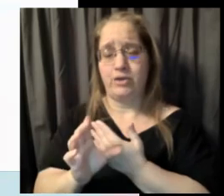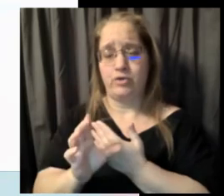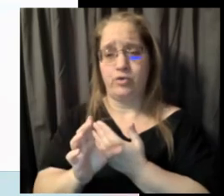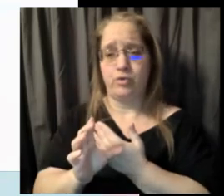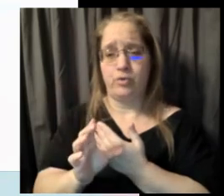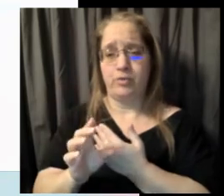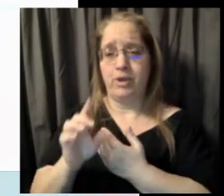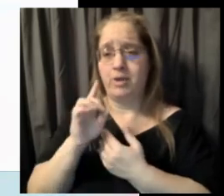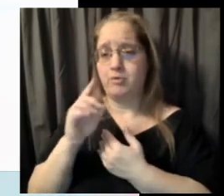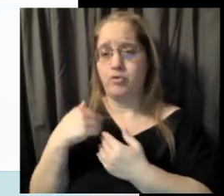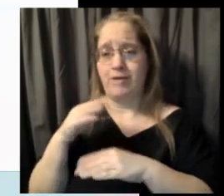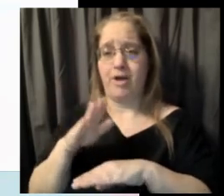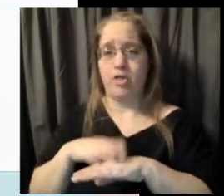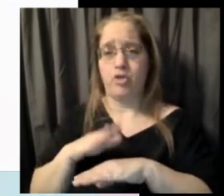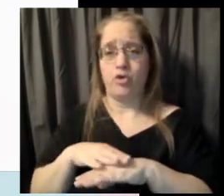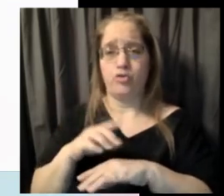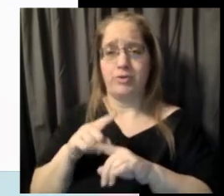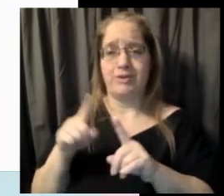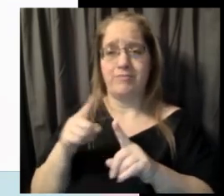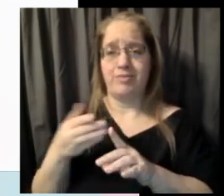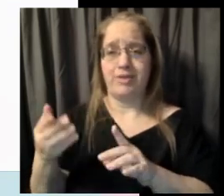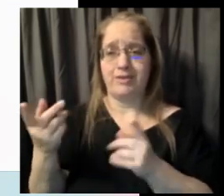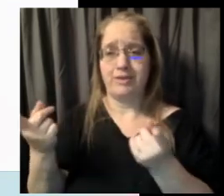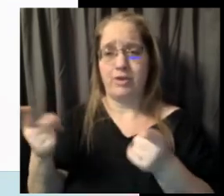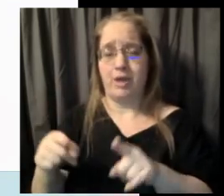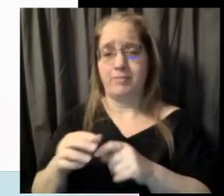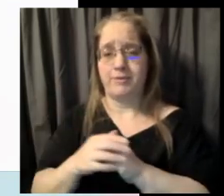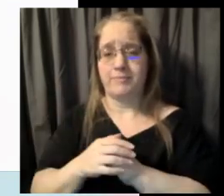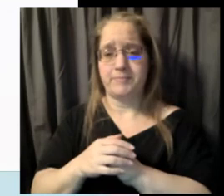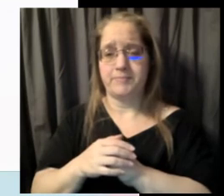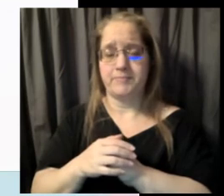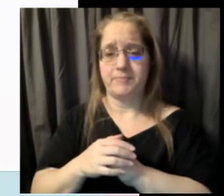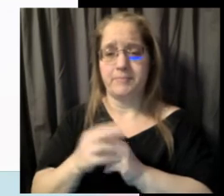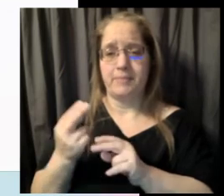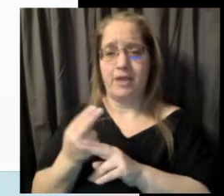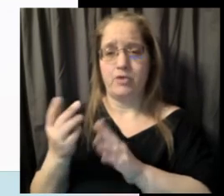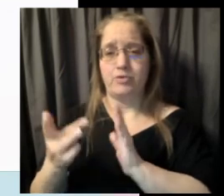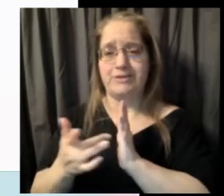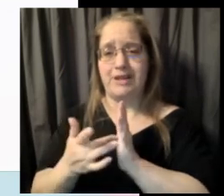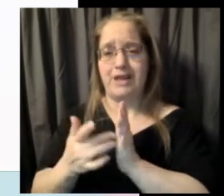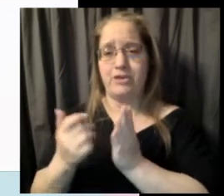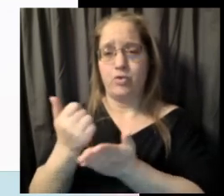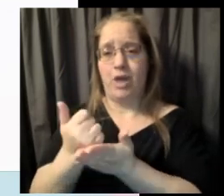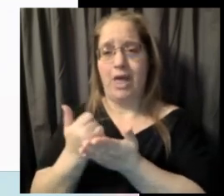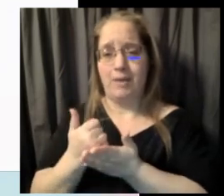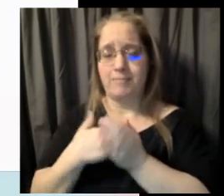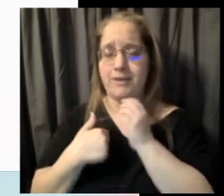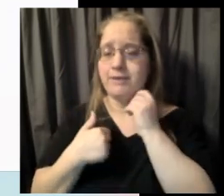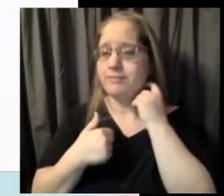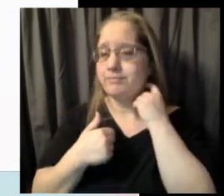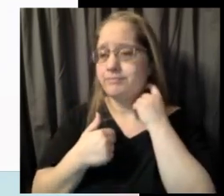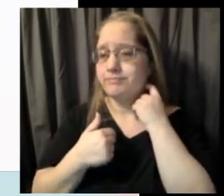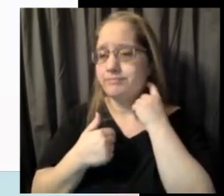calendar and make sure I have alerts of when different things need to be done. So I just use technology to kind of help me